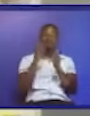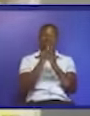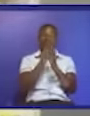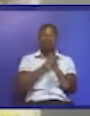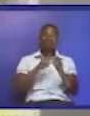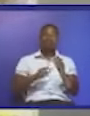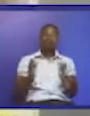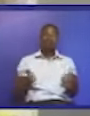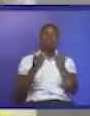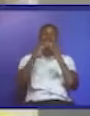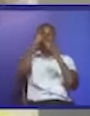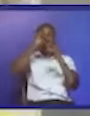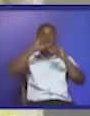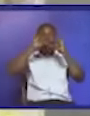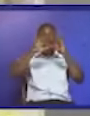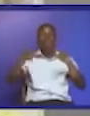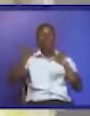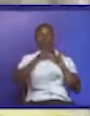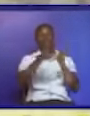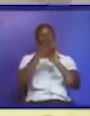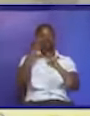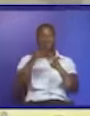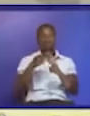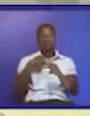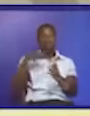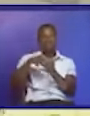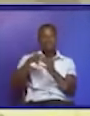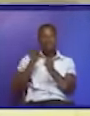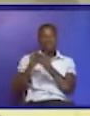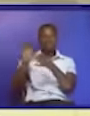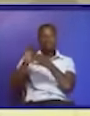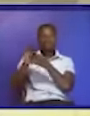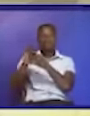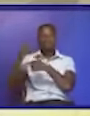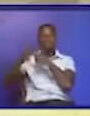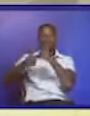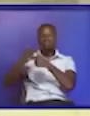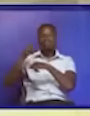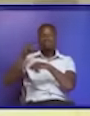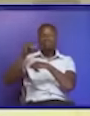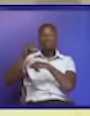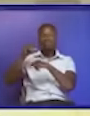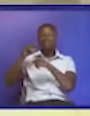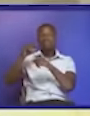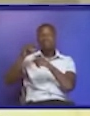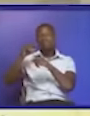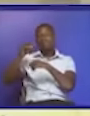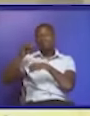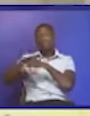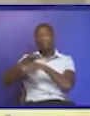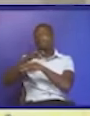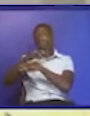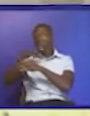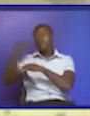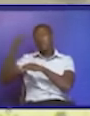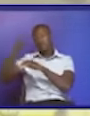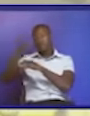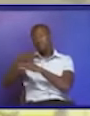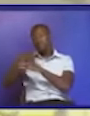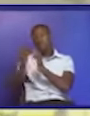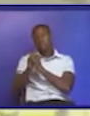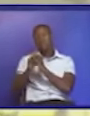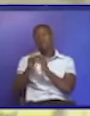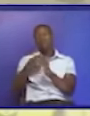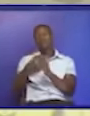you. I stand in partnership with the grace upon His eminence, and I decree and declare by the power